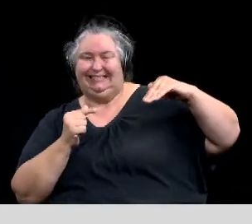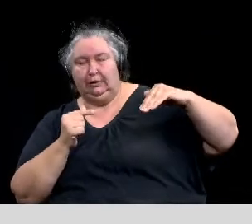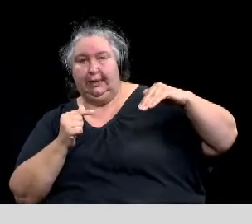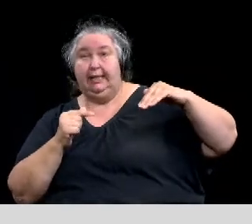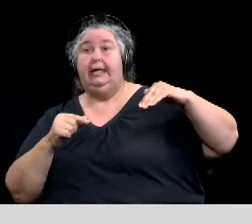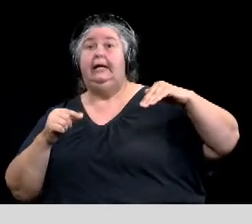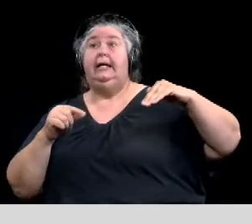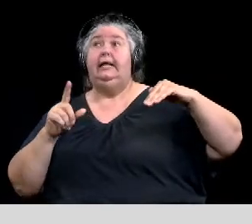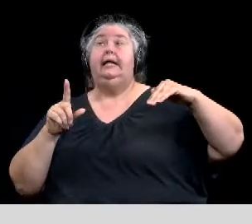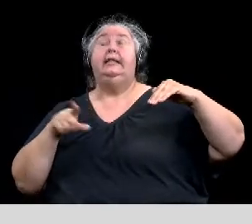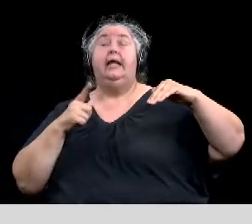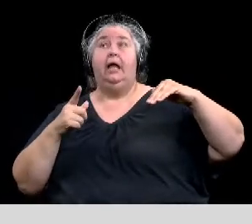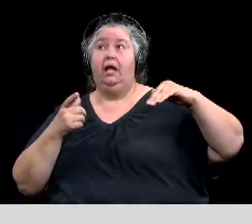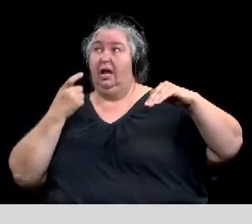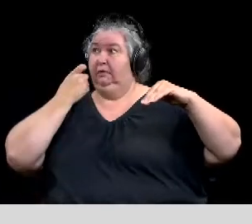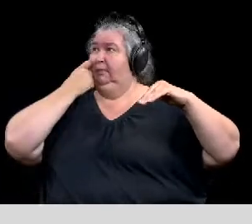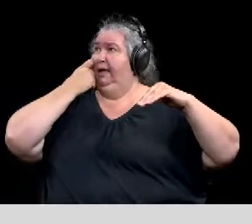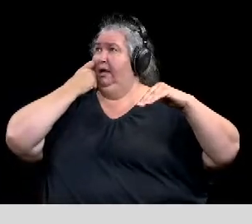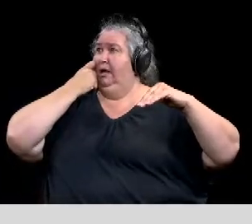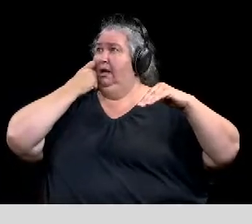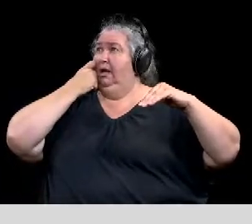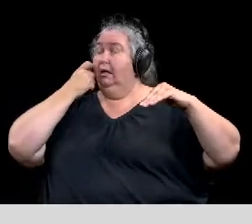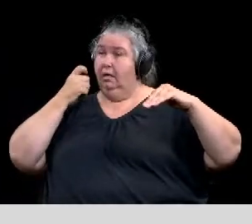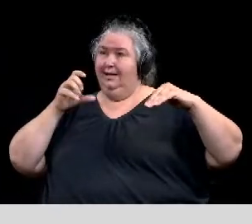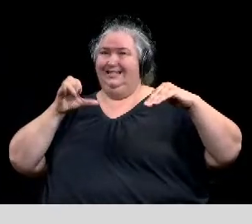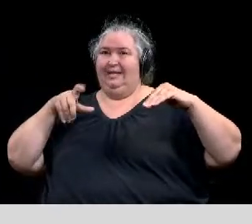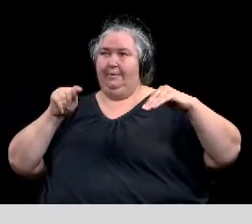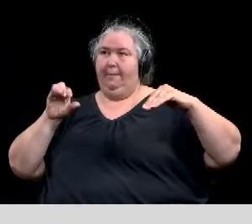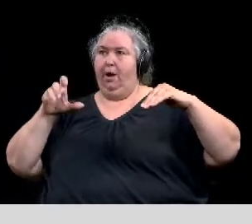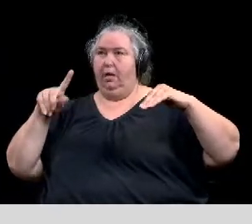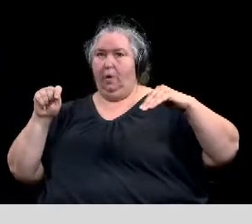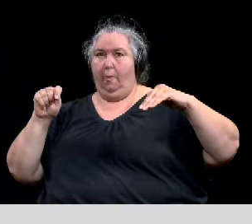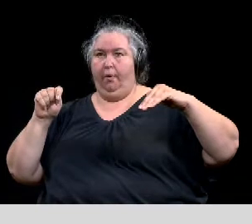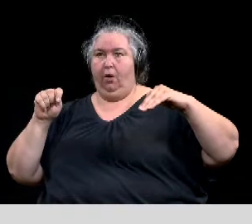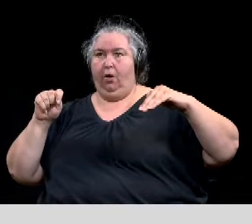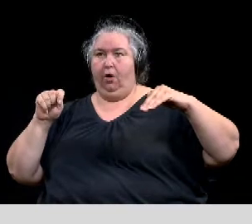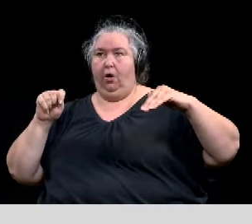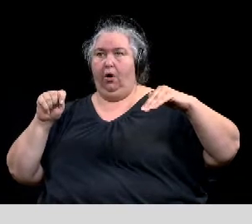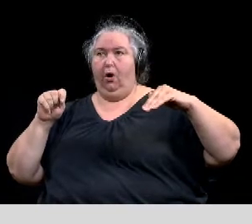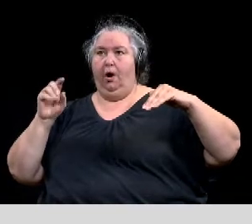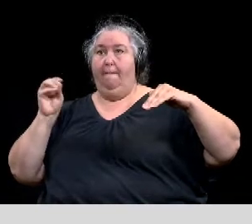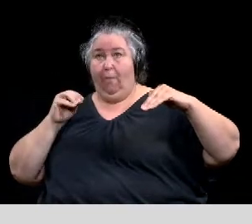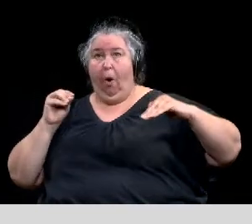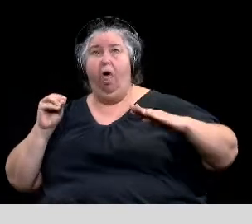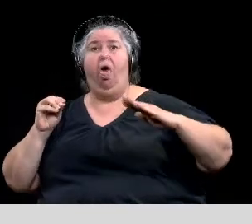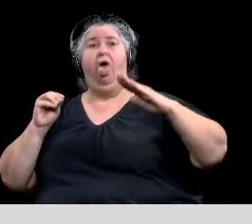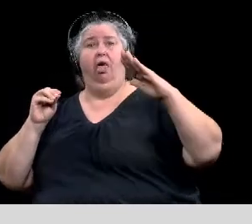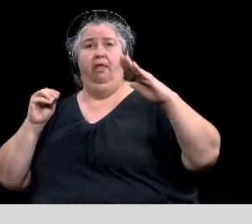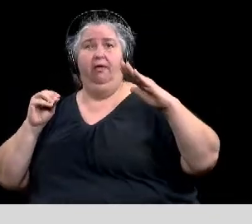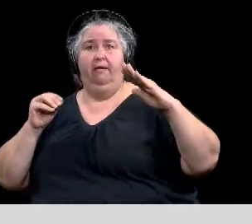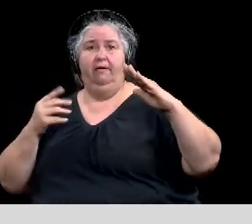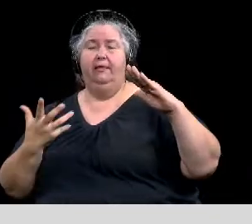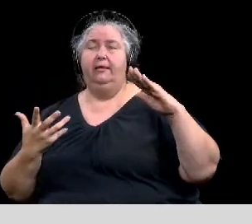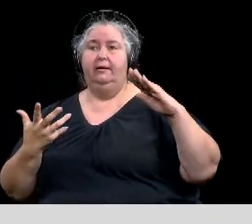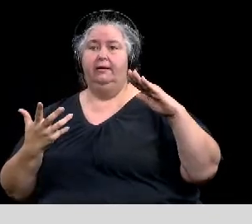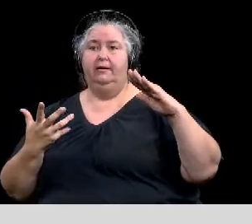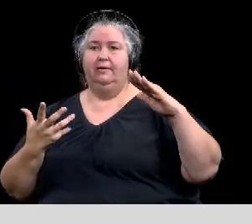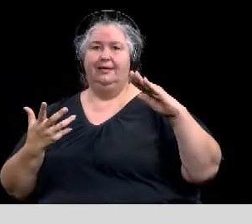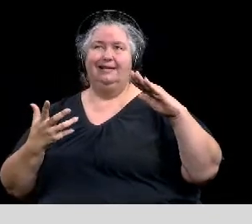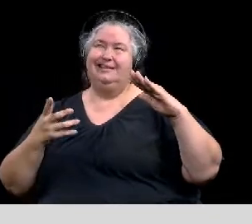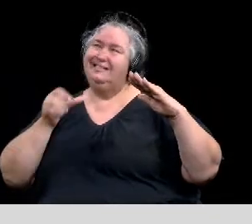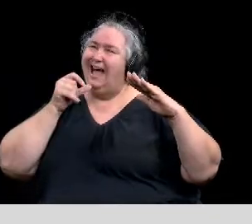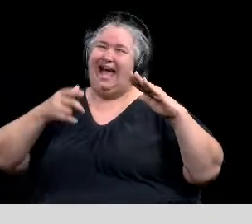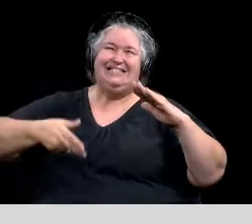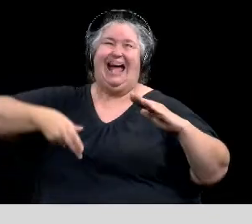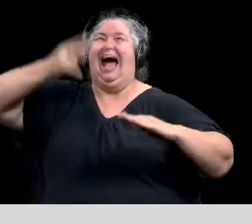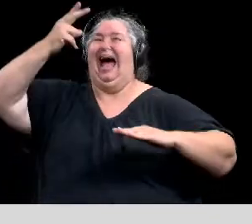see more recently, September and October, more fatalities, not as high as